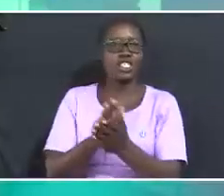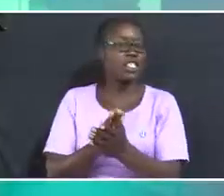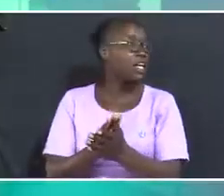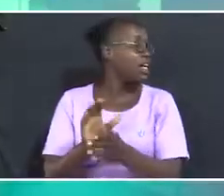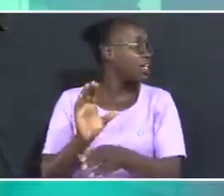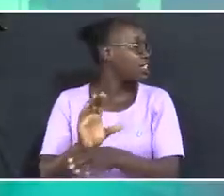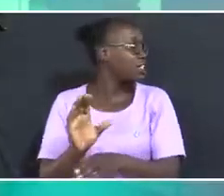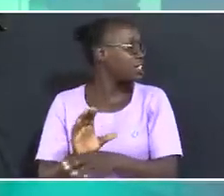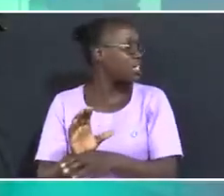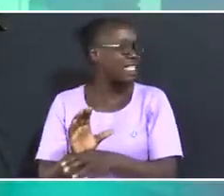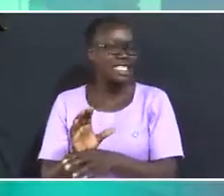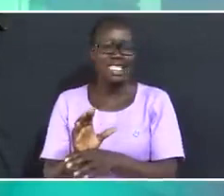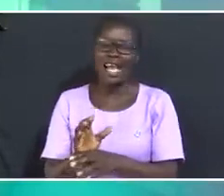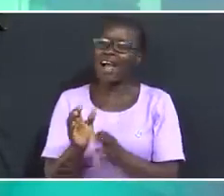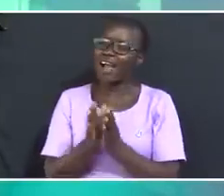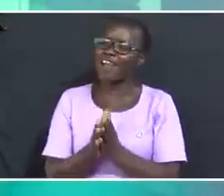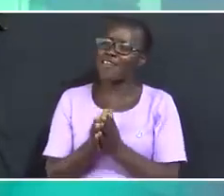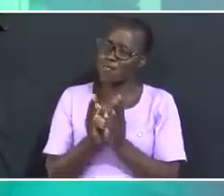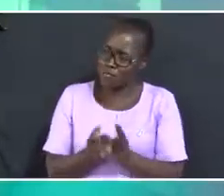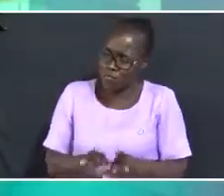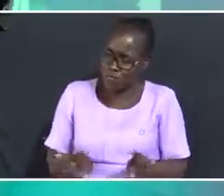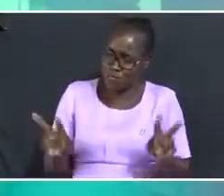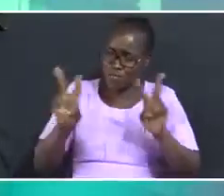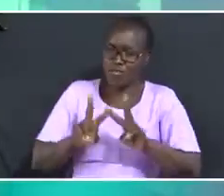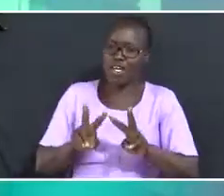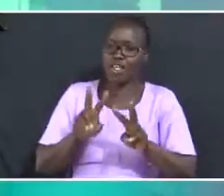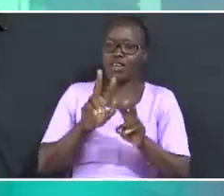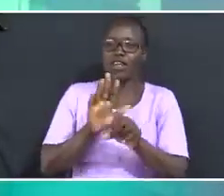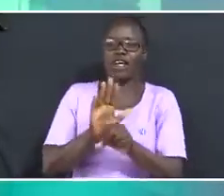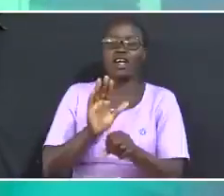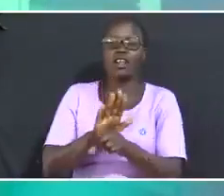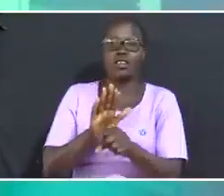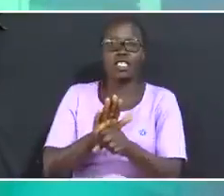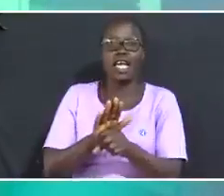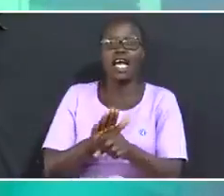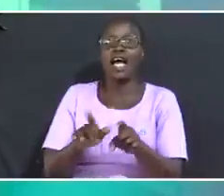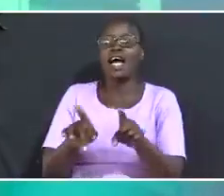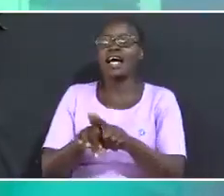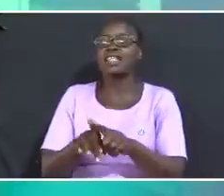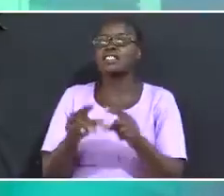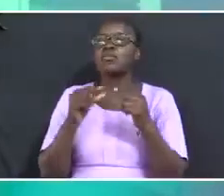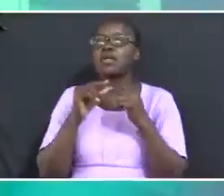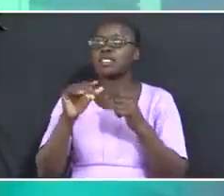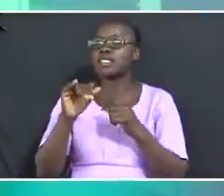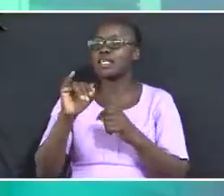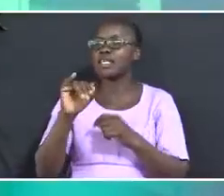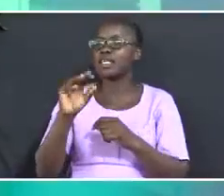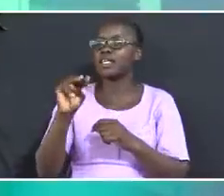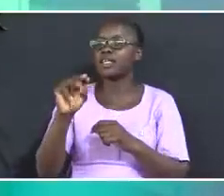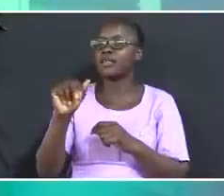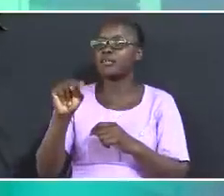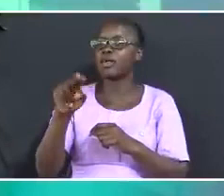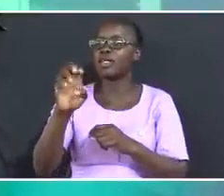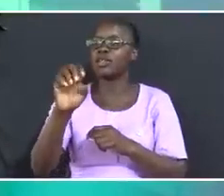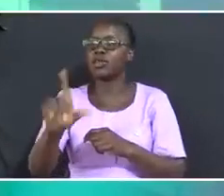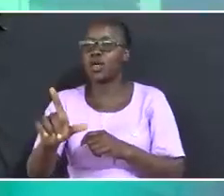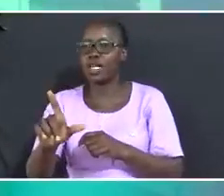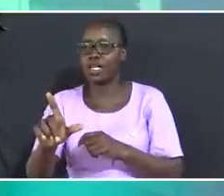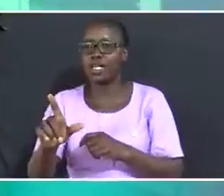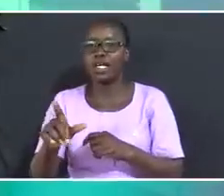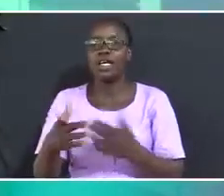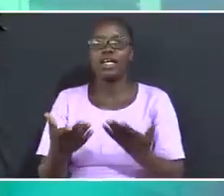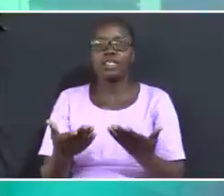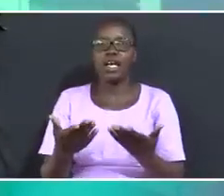cherish a lot. As Pastor Emmanuel has said, this is where my children and now